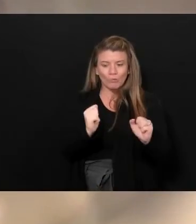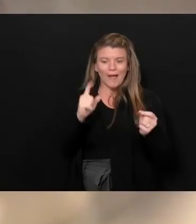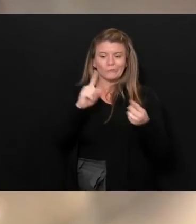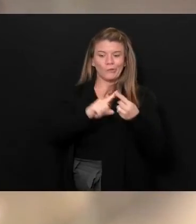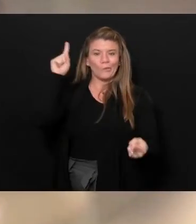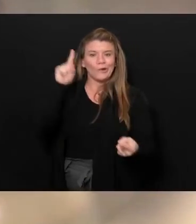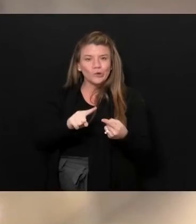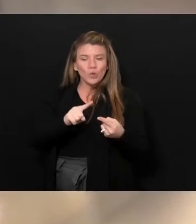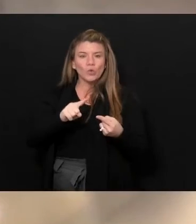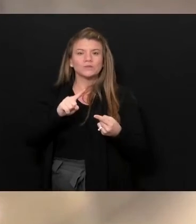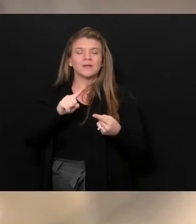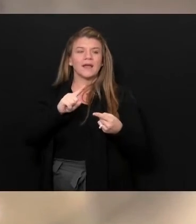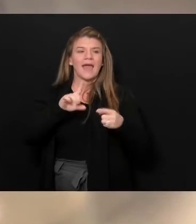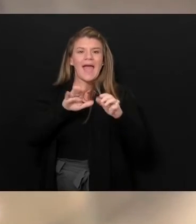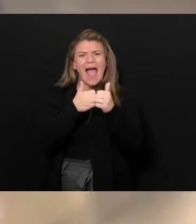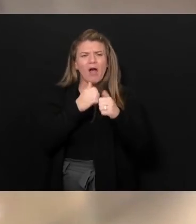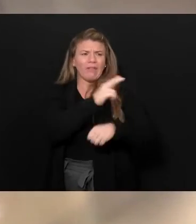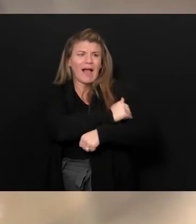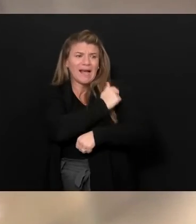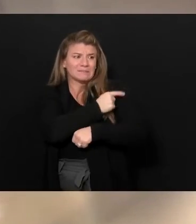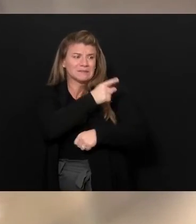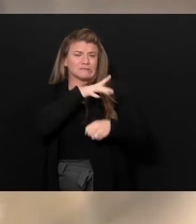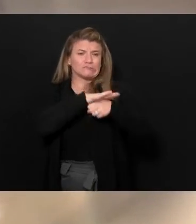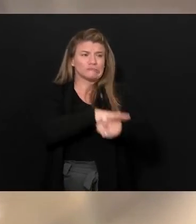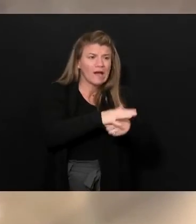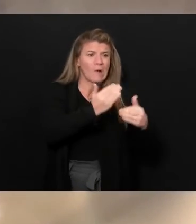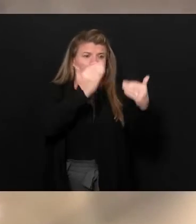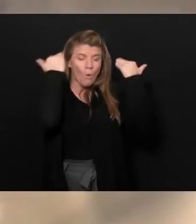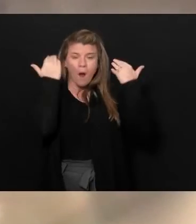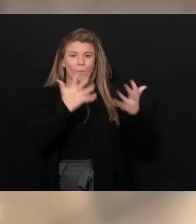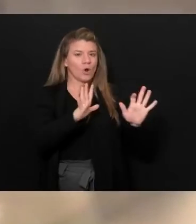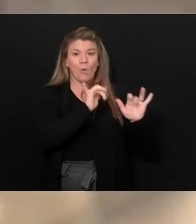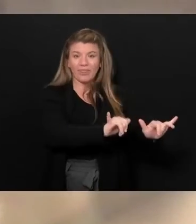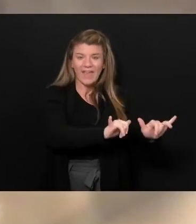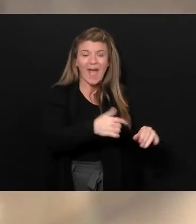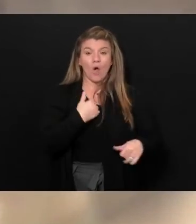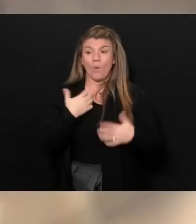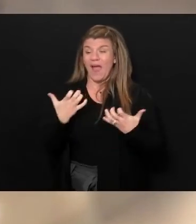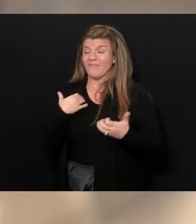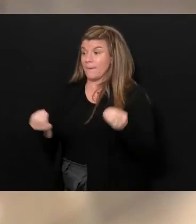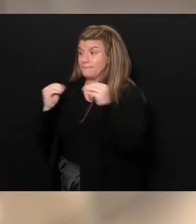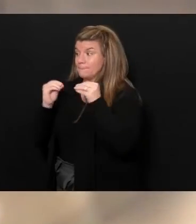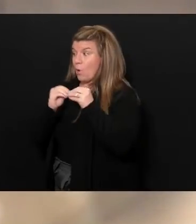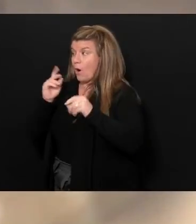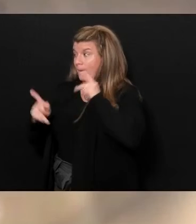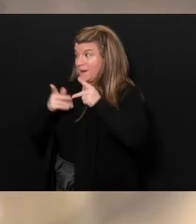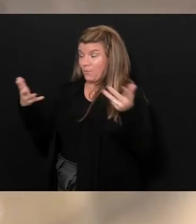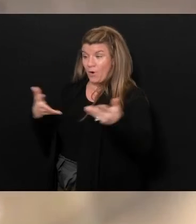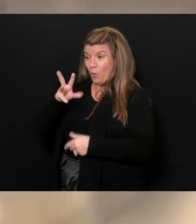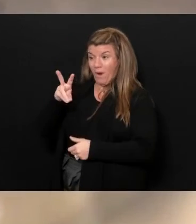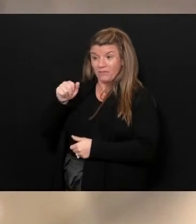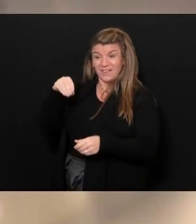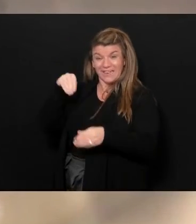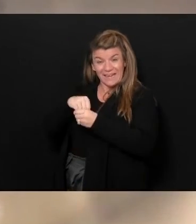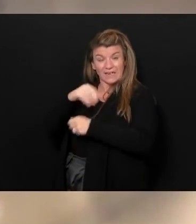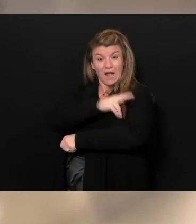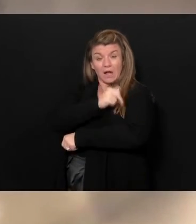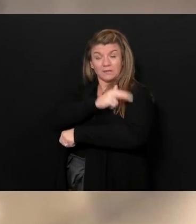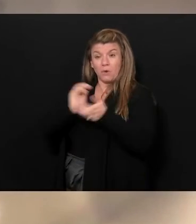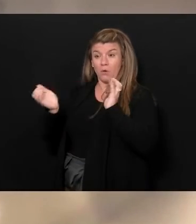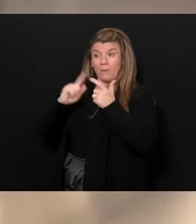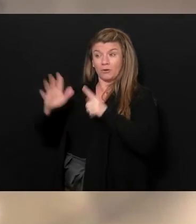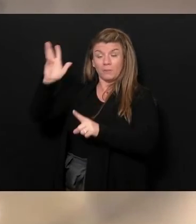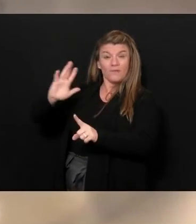the stress on hospitals, and the governor said that we have more West Virginians in hospitals with COVID-19 today than we've ever